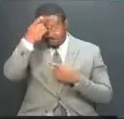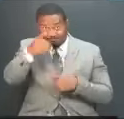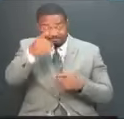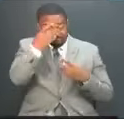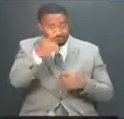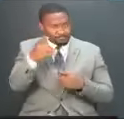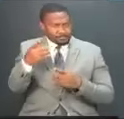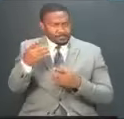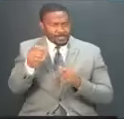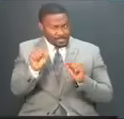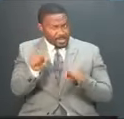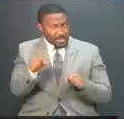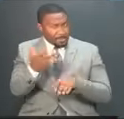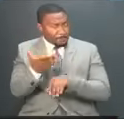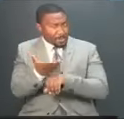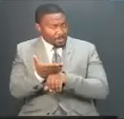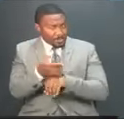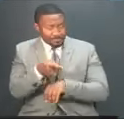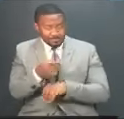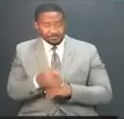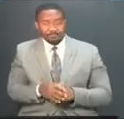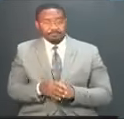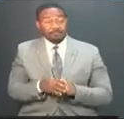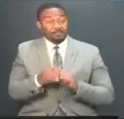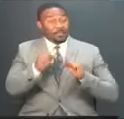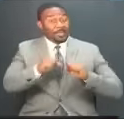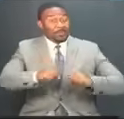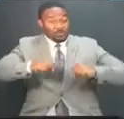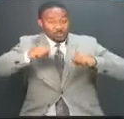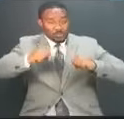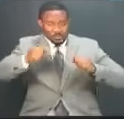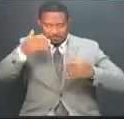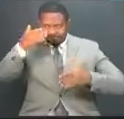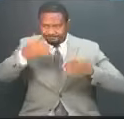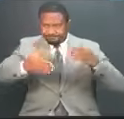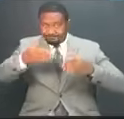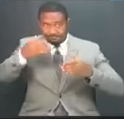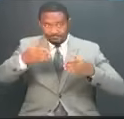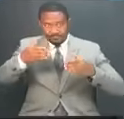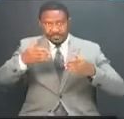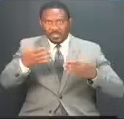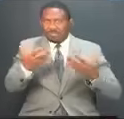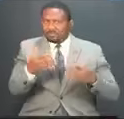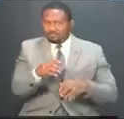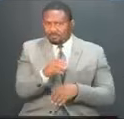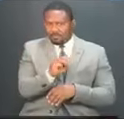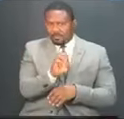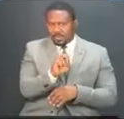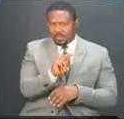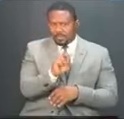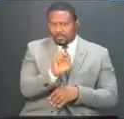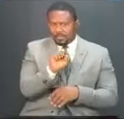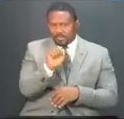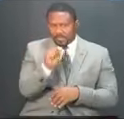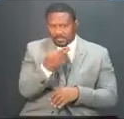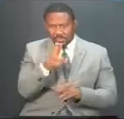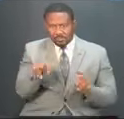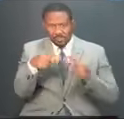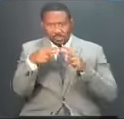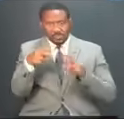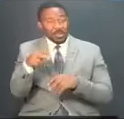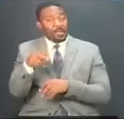capable of appeal. The Supreme Court in Mensa and Ghana Commercial Bank